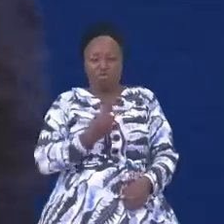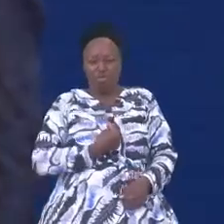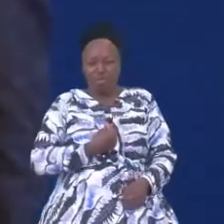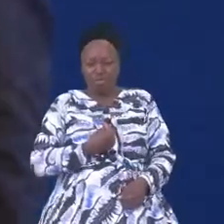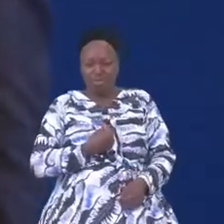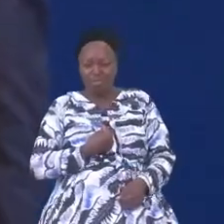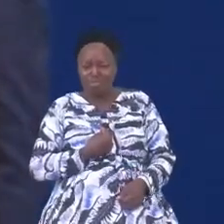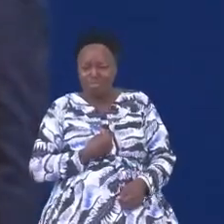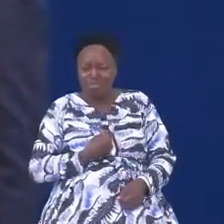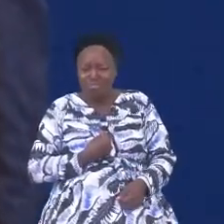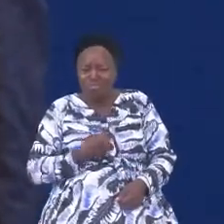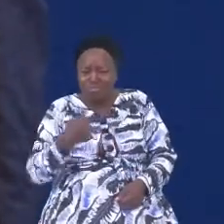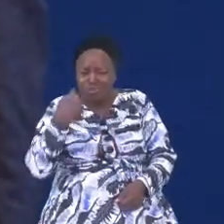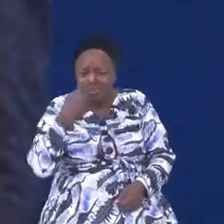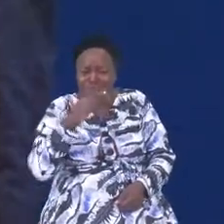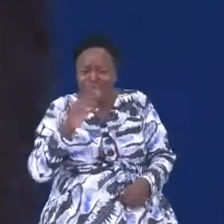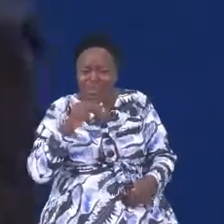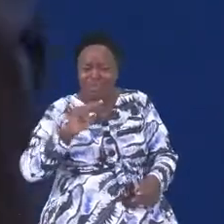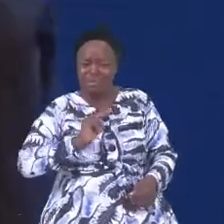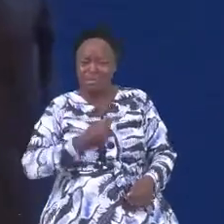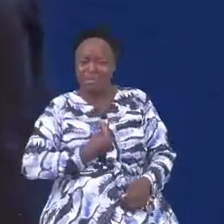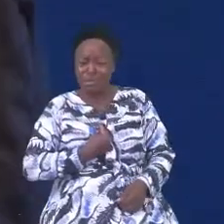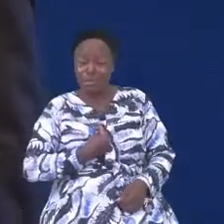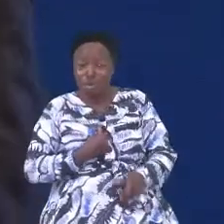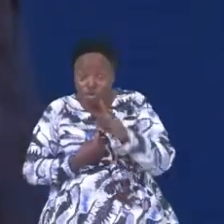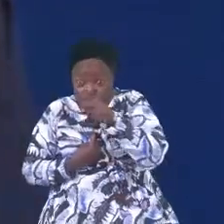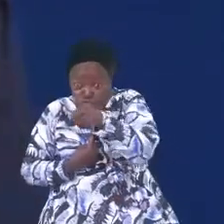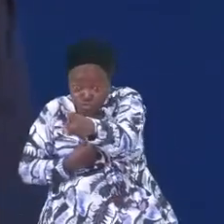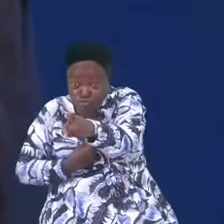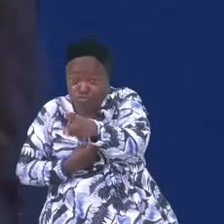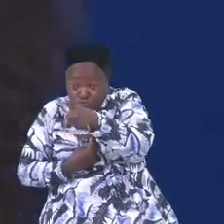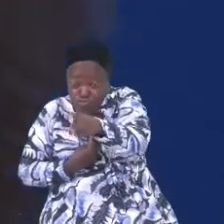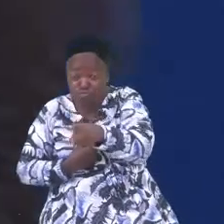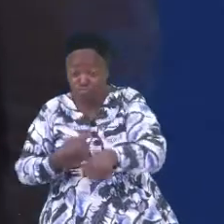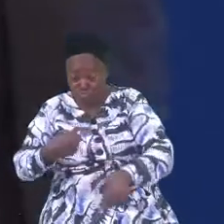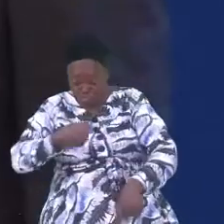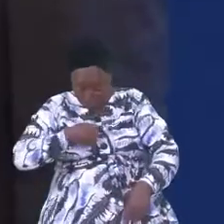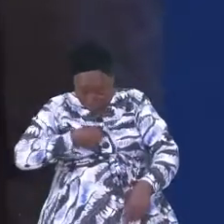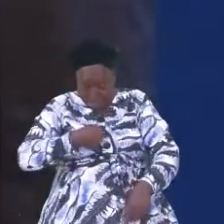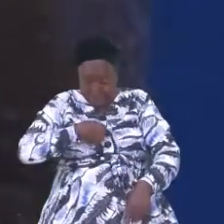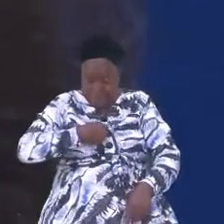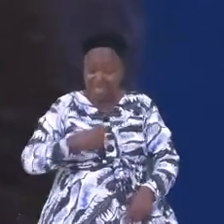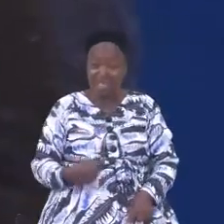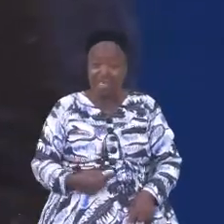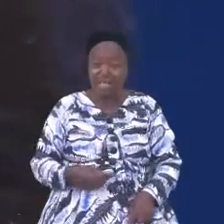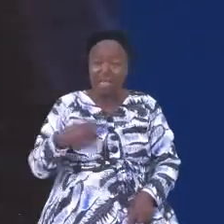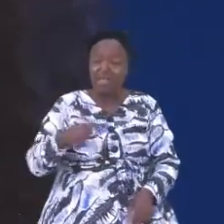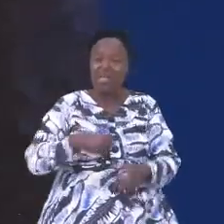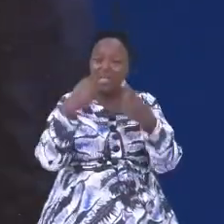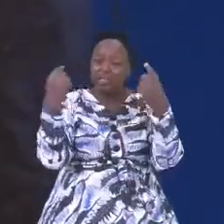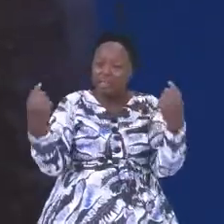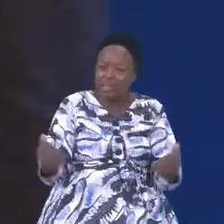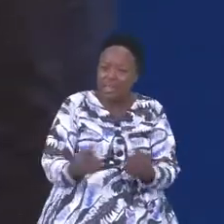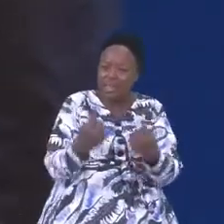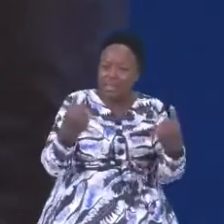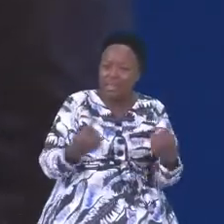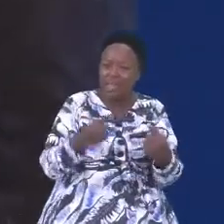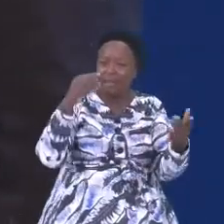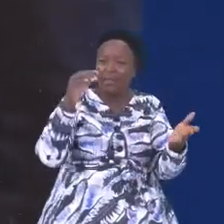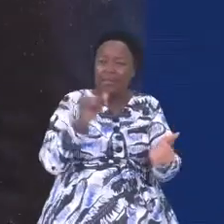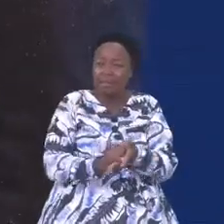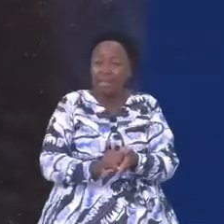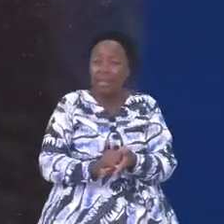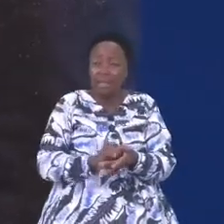about yourself. Me. The sin that I'm convicted of. The sin I